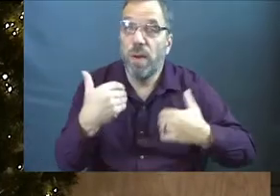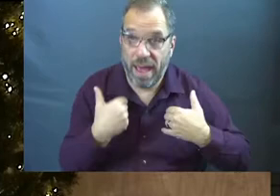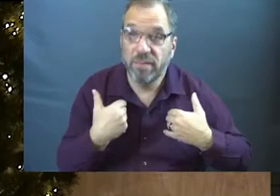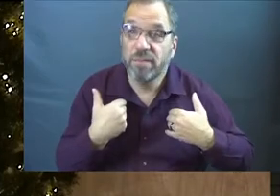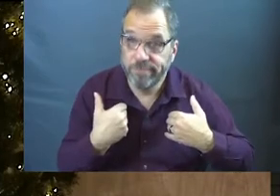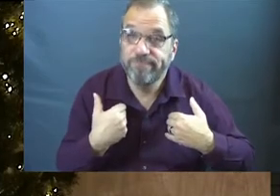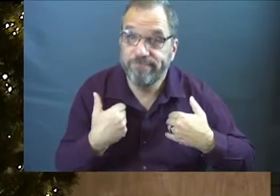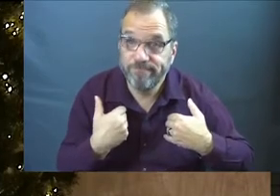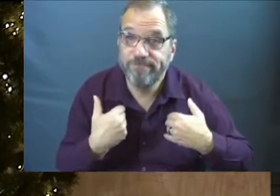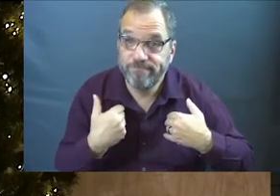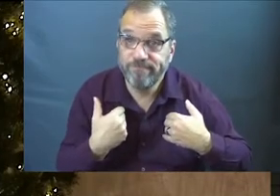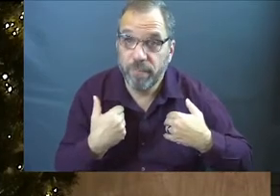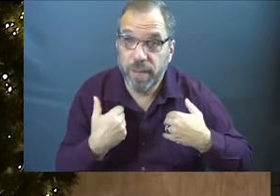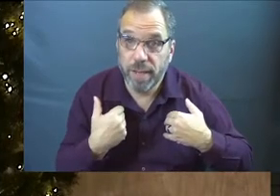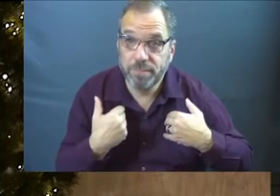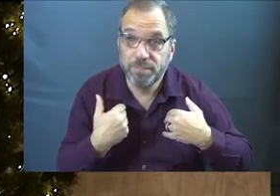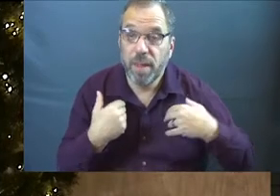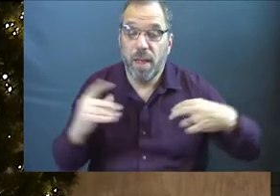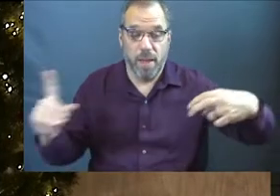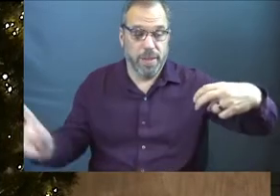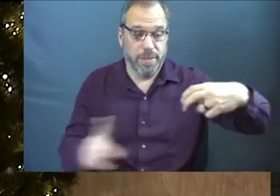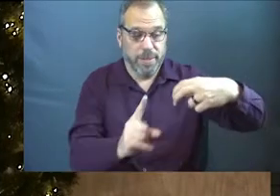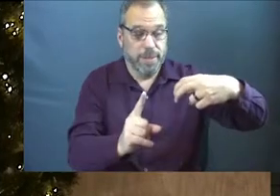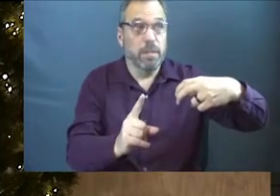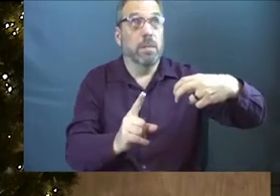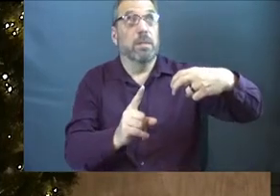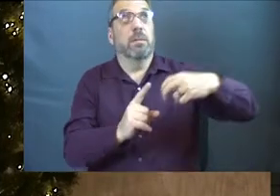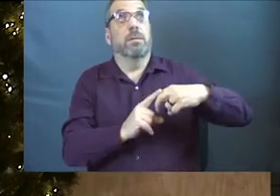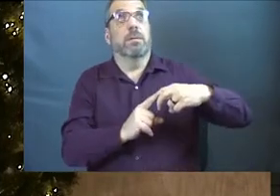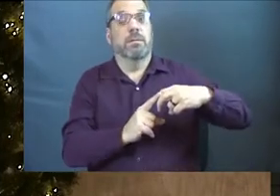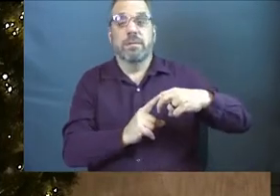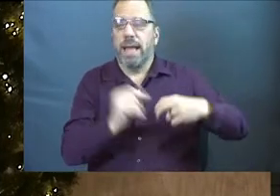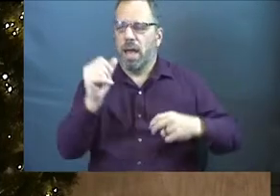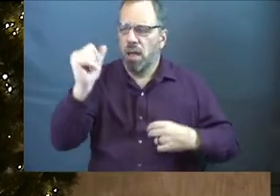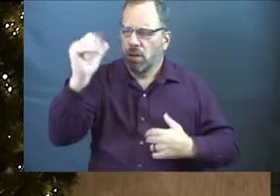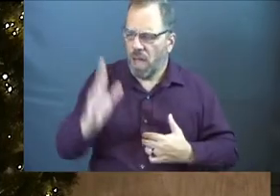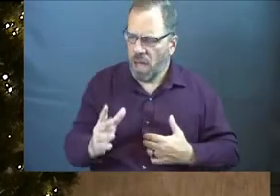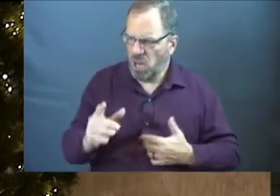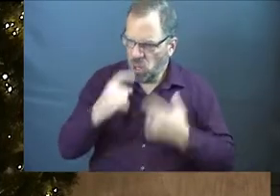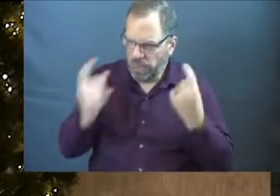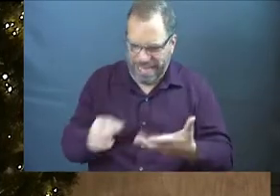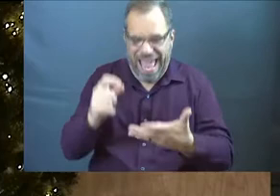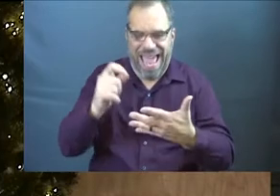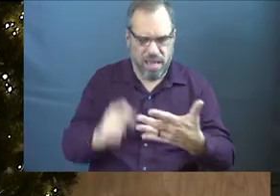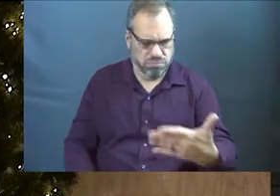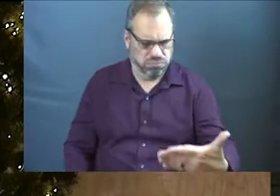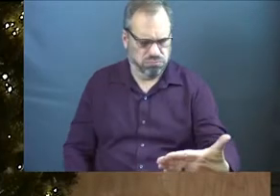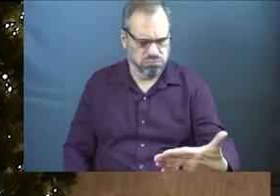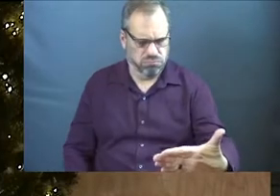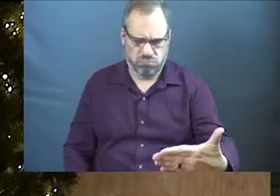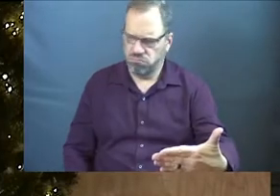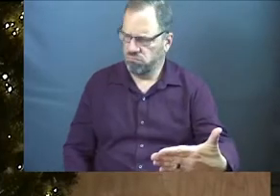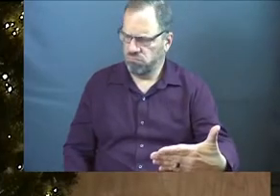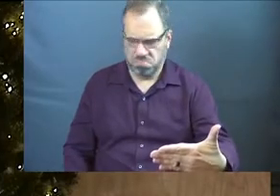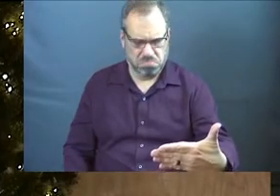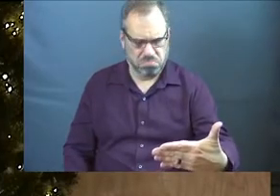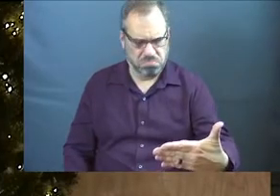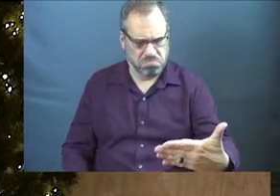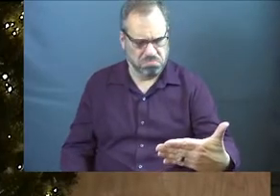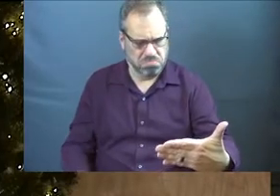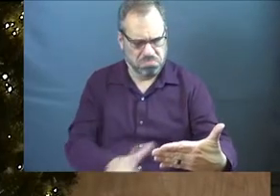Amen? We'll stand before God, and he will not list off your sins to you if you are in Christ and you're born